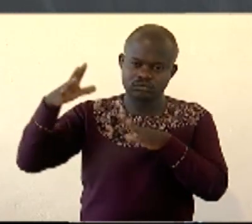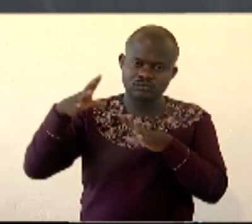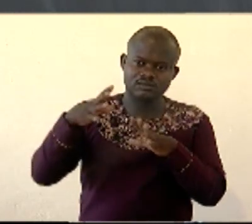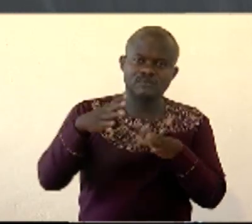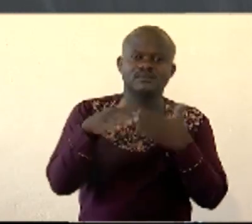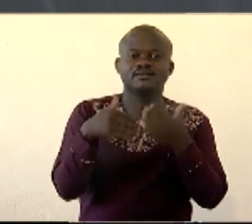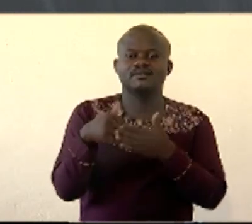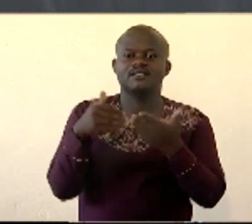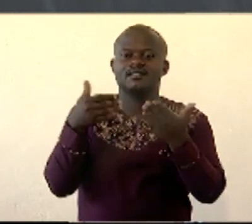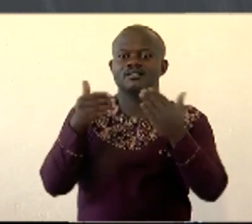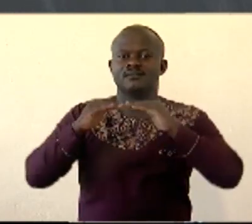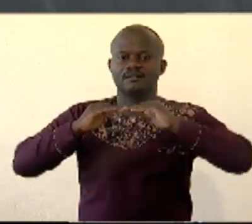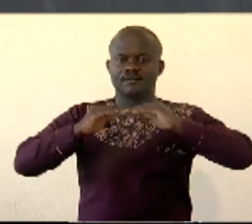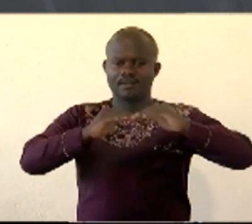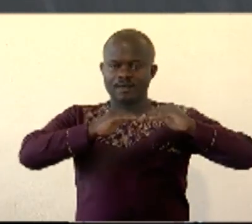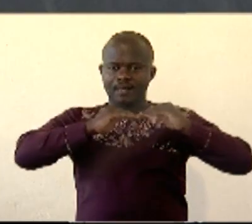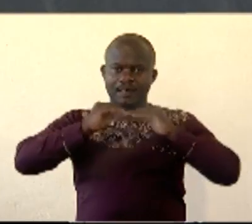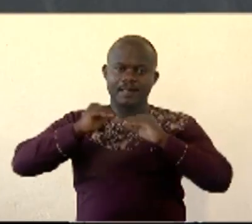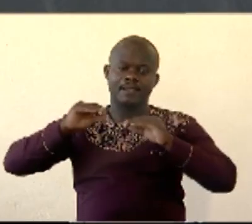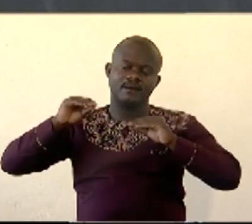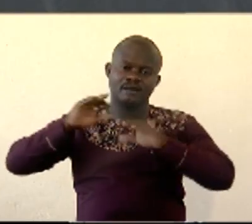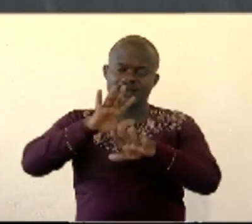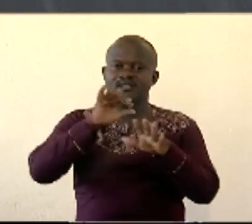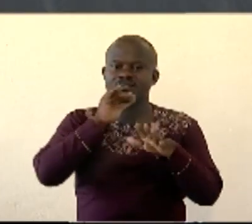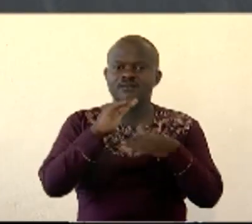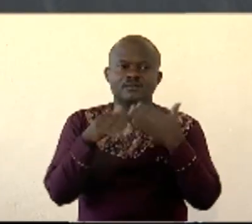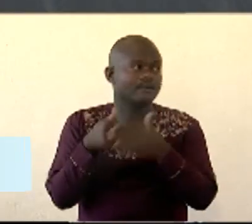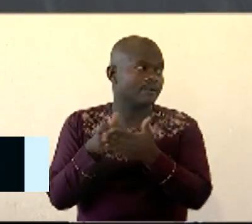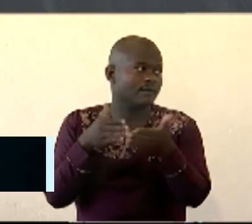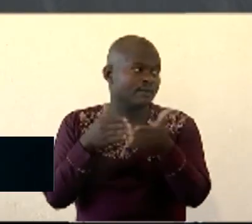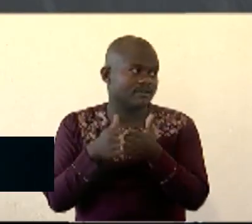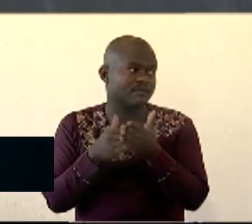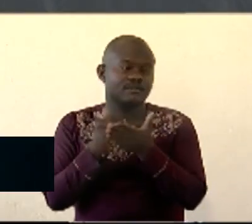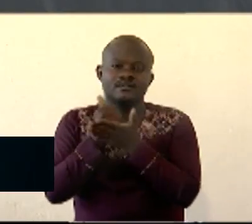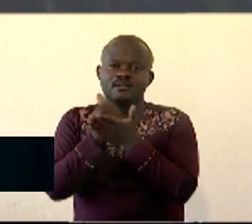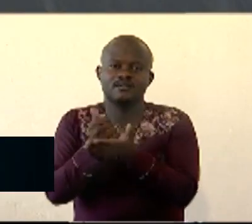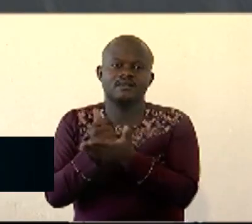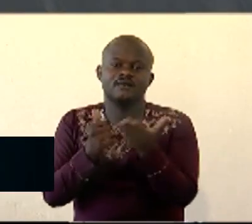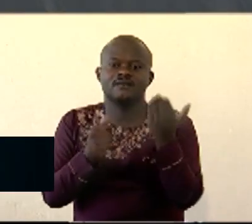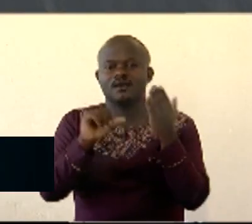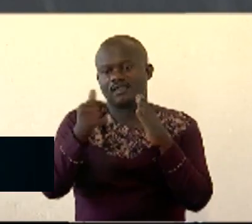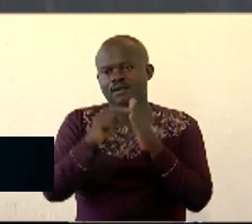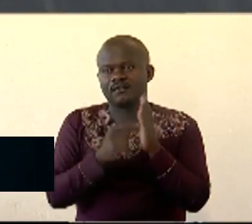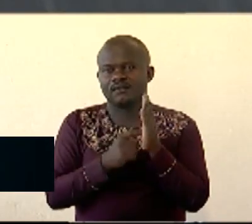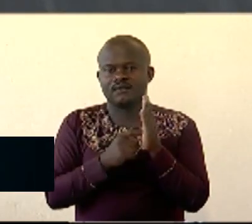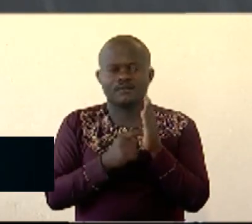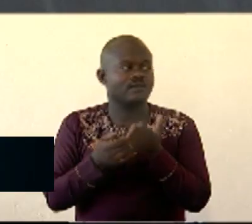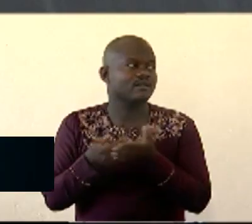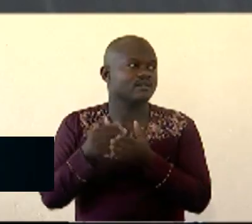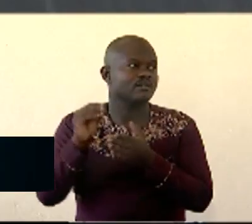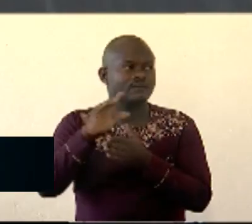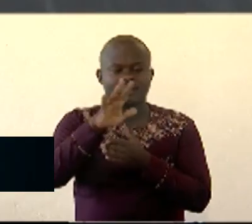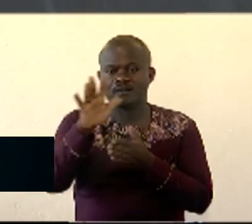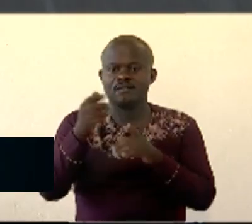At this point, light is no longer a limiting factor. Instead, other factors limit the rate.